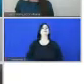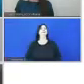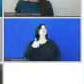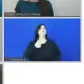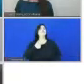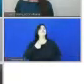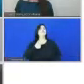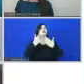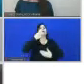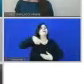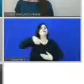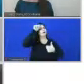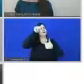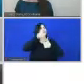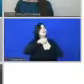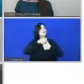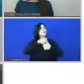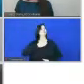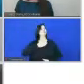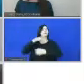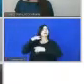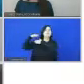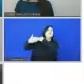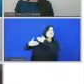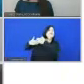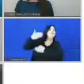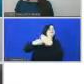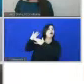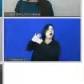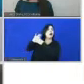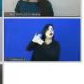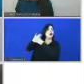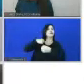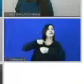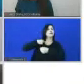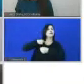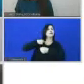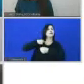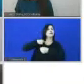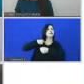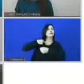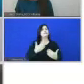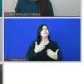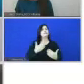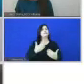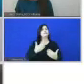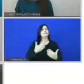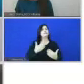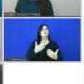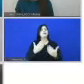rights defenders. We just finished the Commission on the Status of Women last week, and that was one of the most